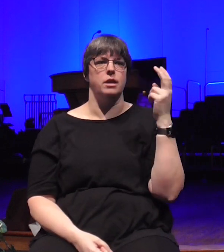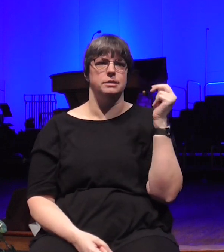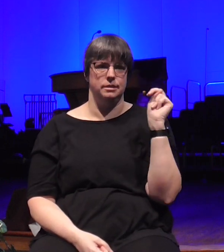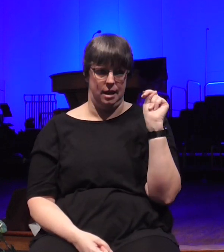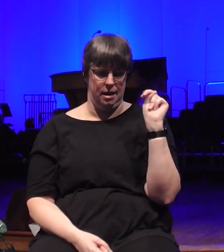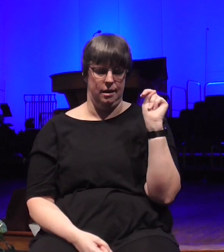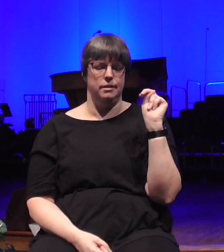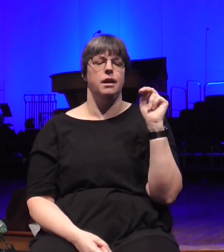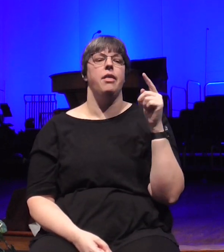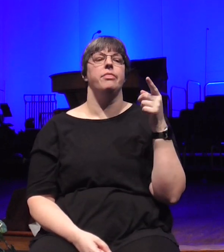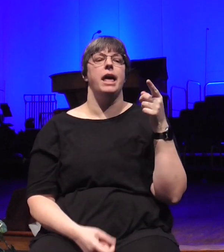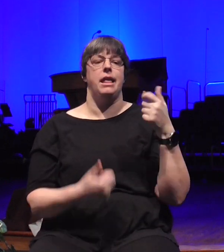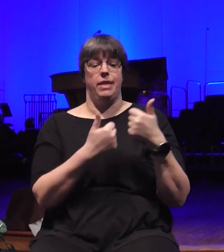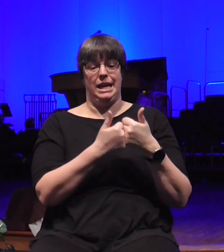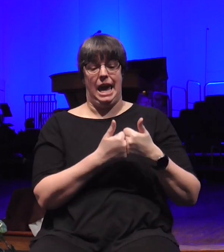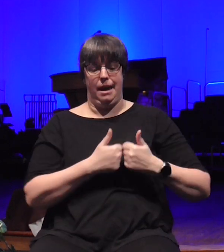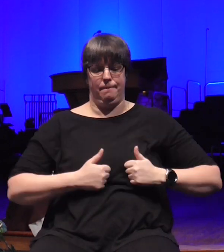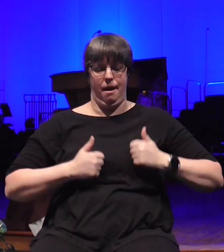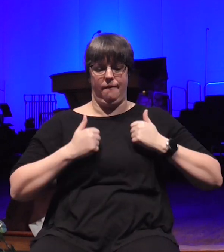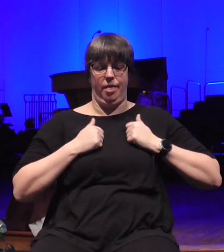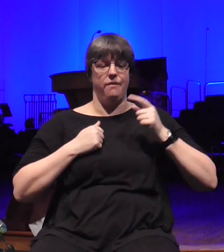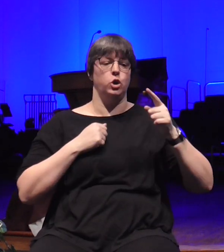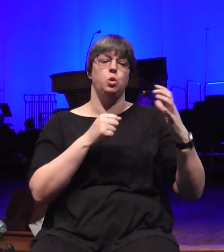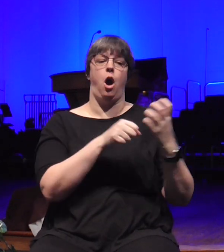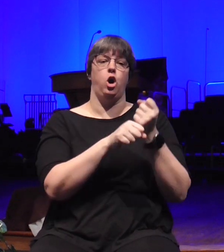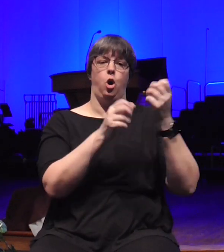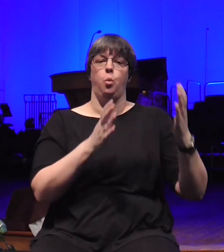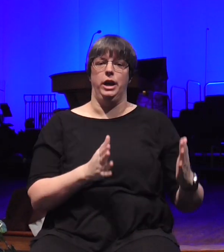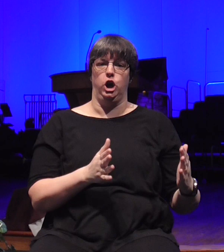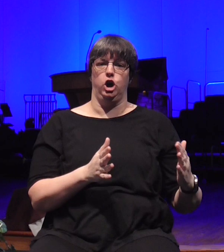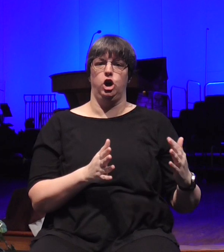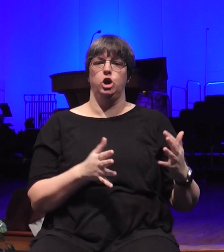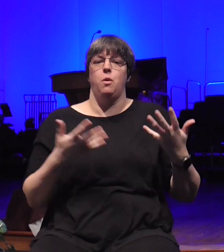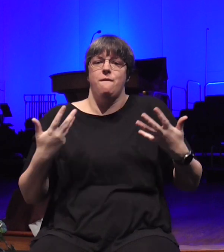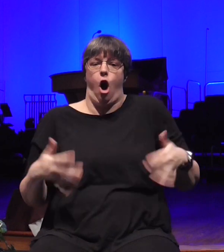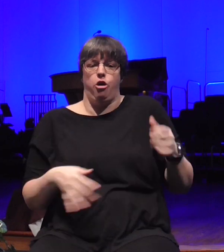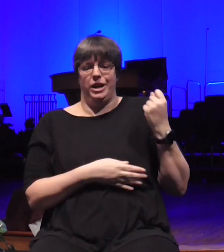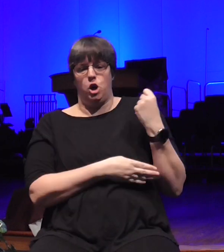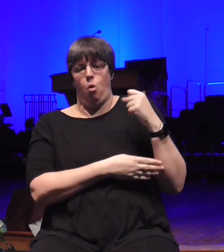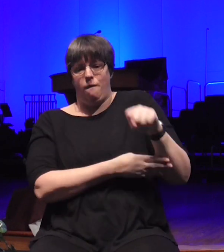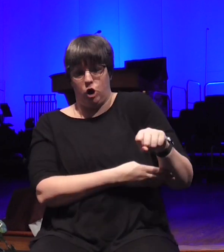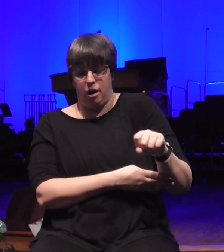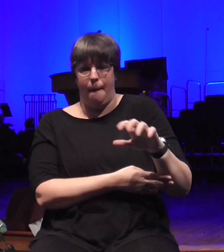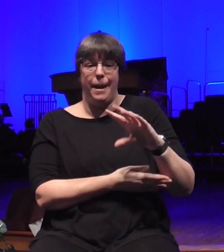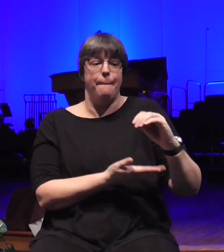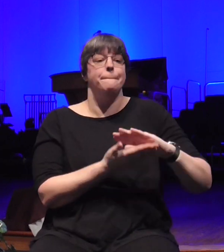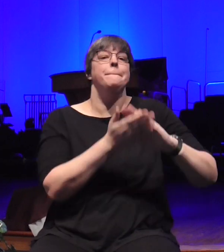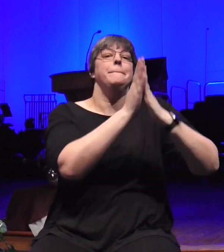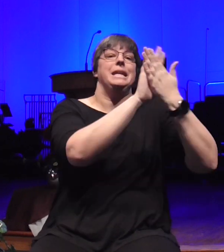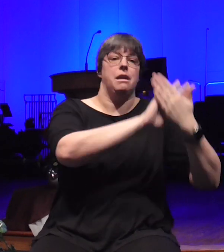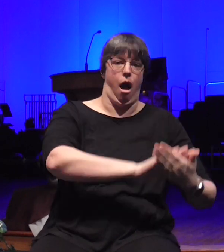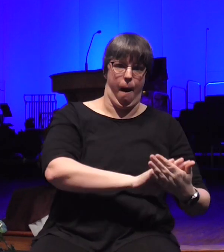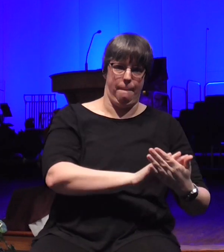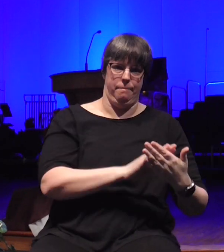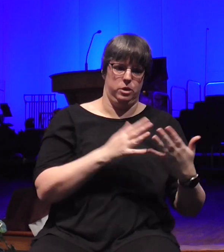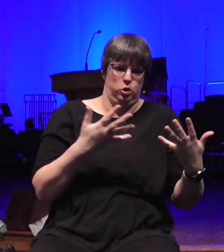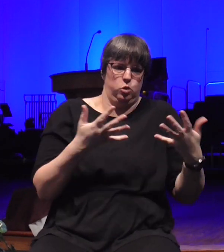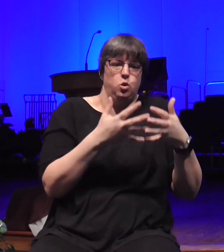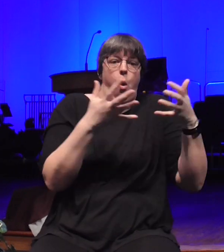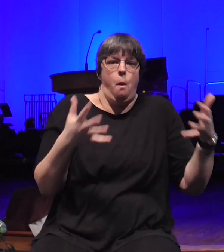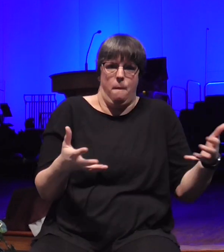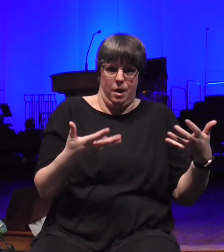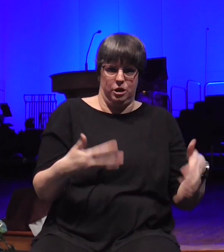life, you are a winner. You've overcome and become so much already. Just rely on the